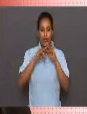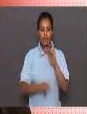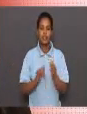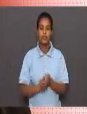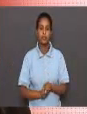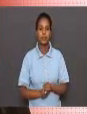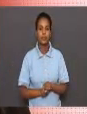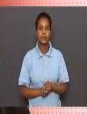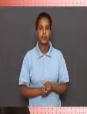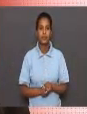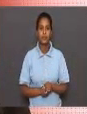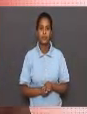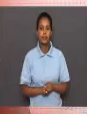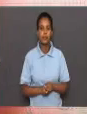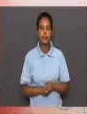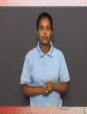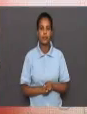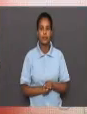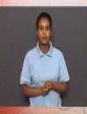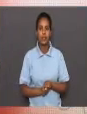to lowest.